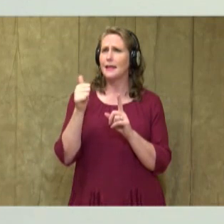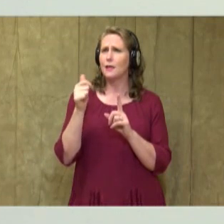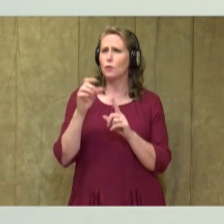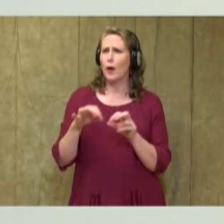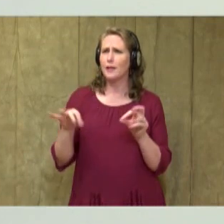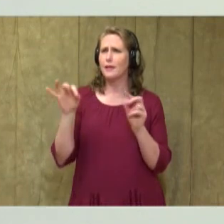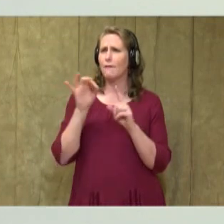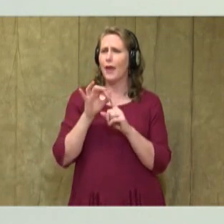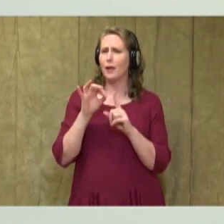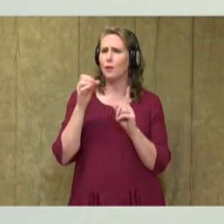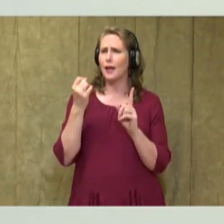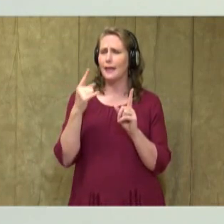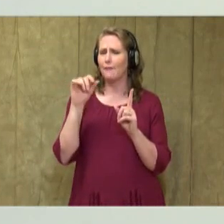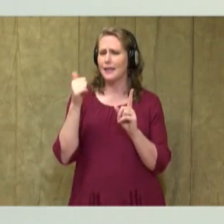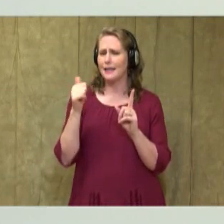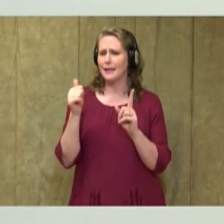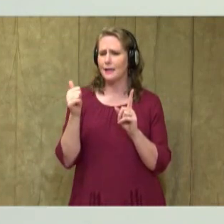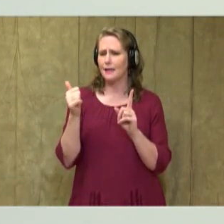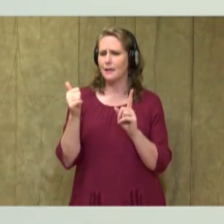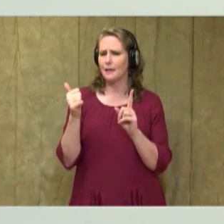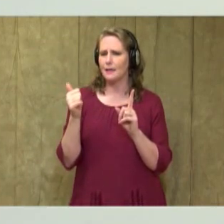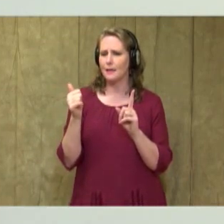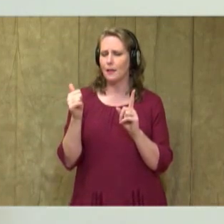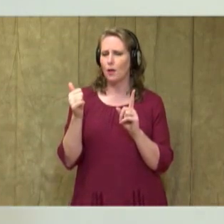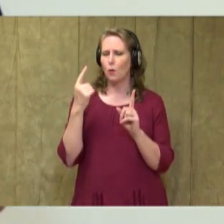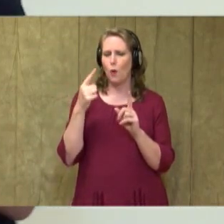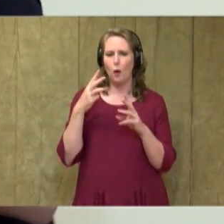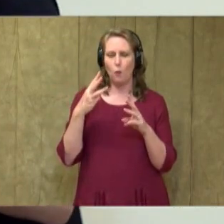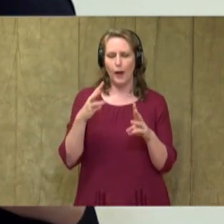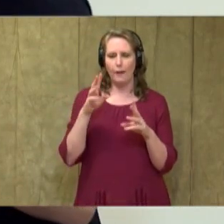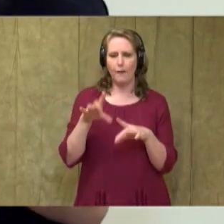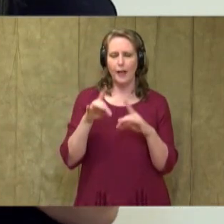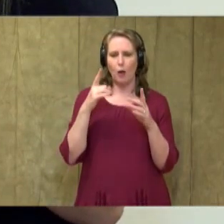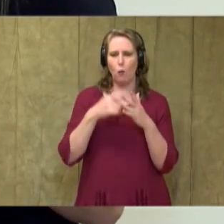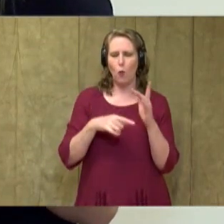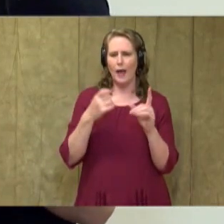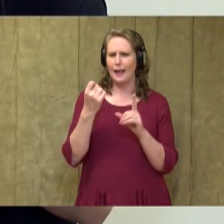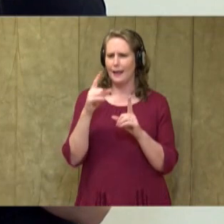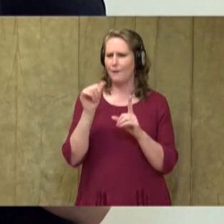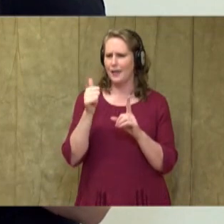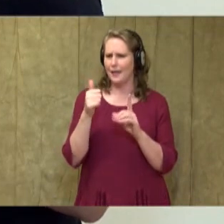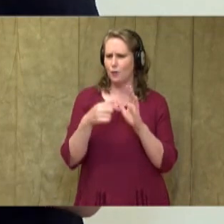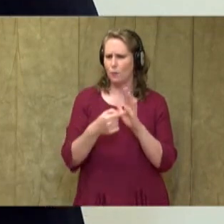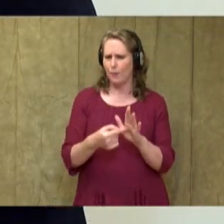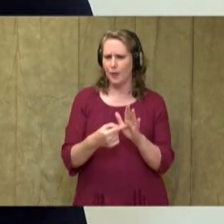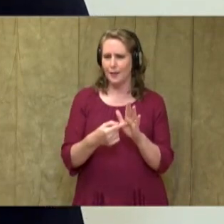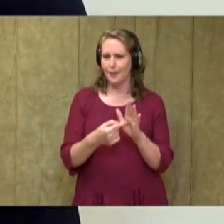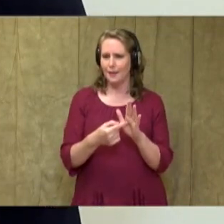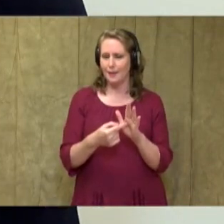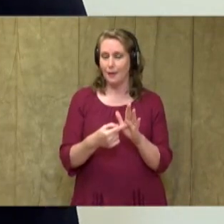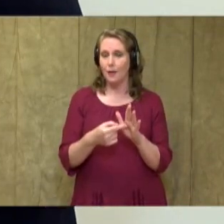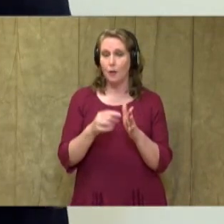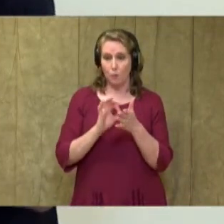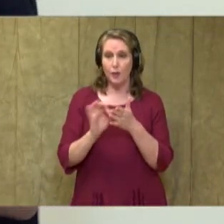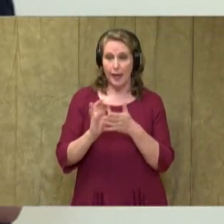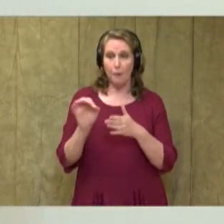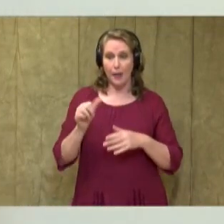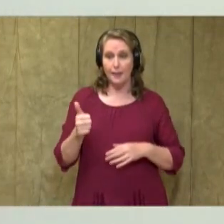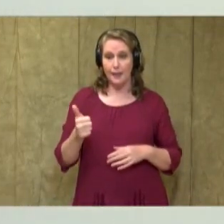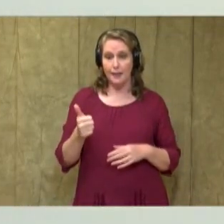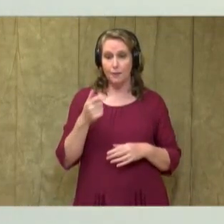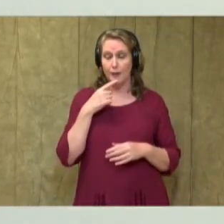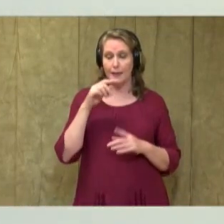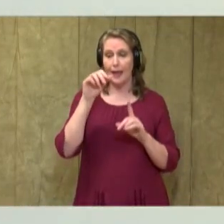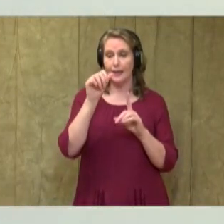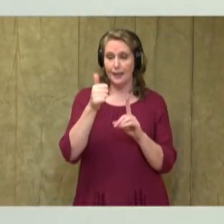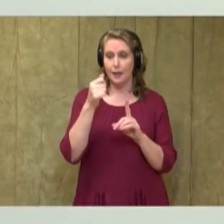the value of 11 tens? What's a way that we could find out what that value is? Well, we could count by tens. We could